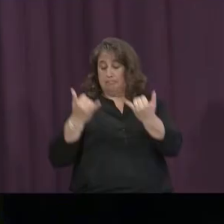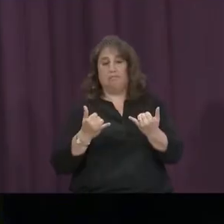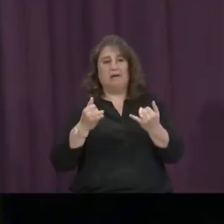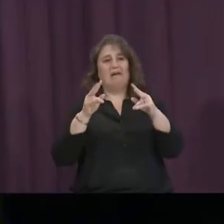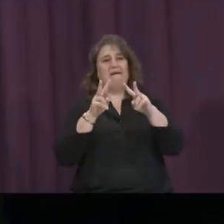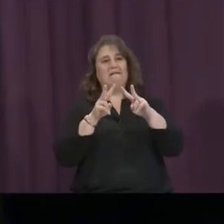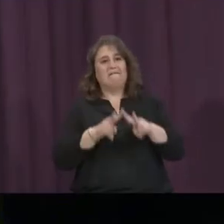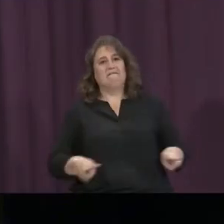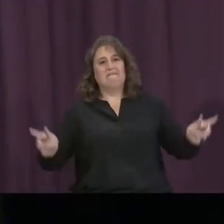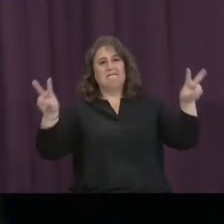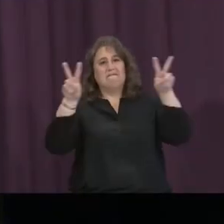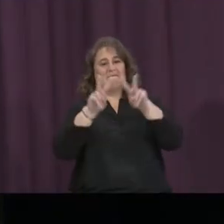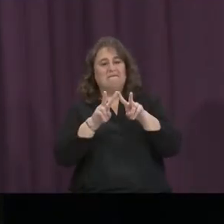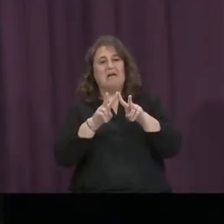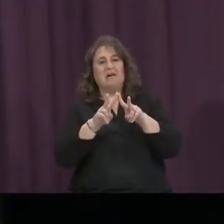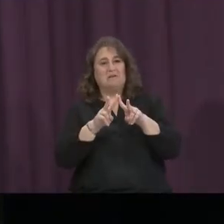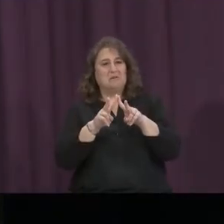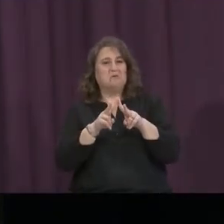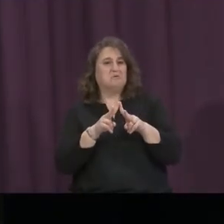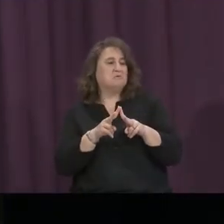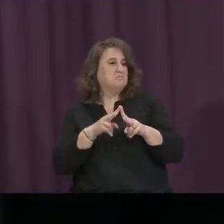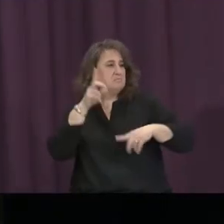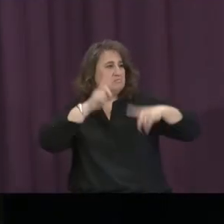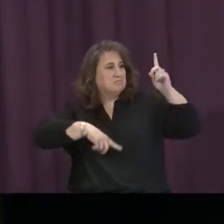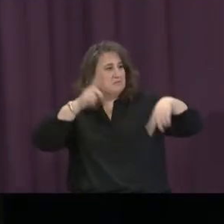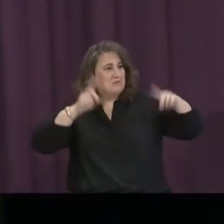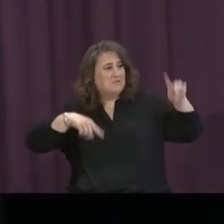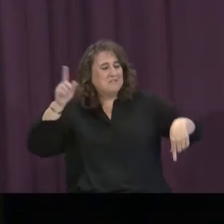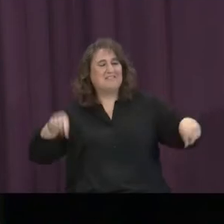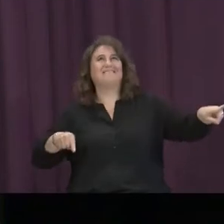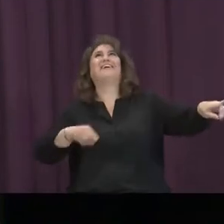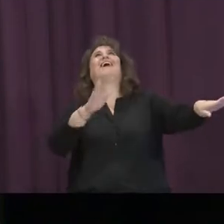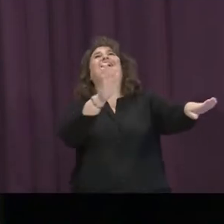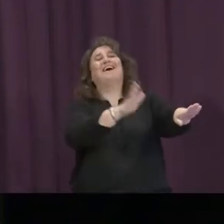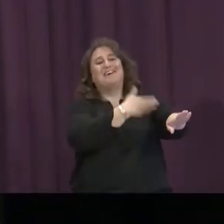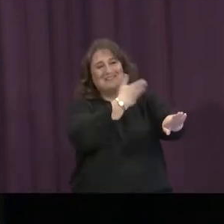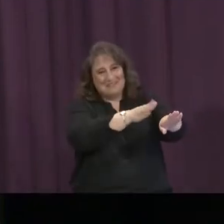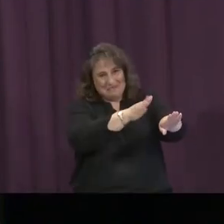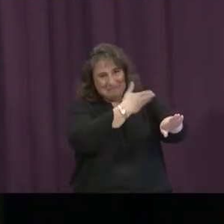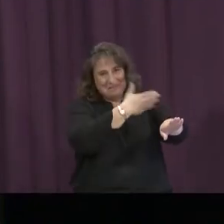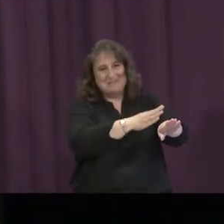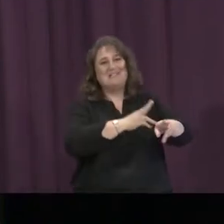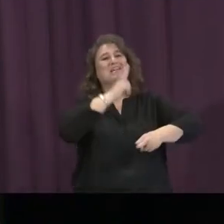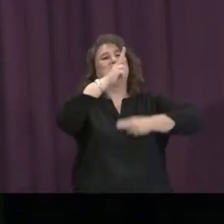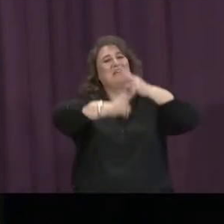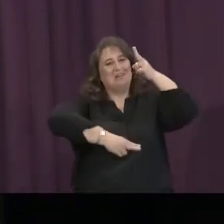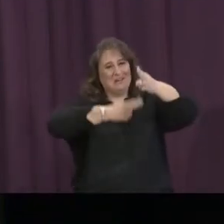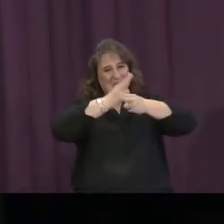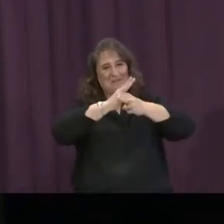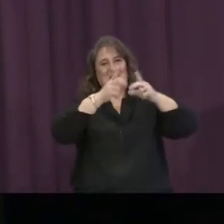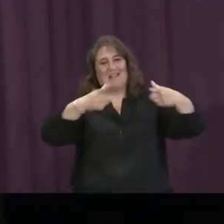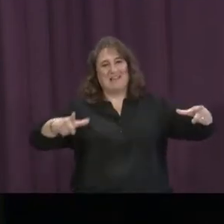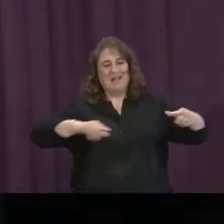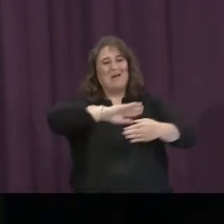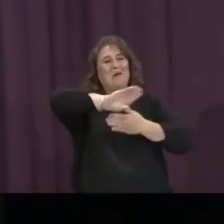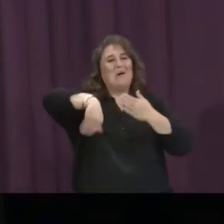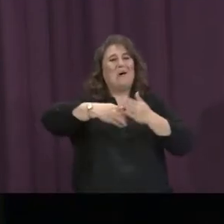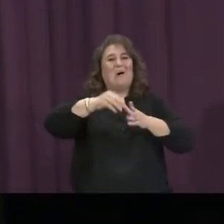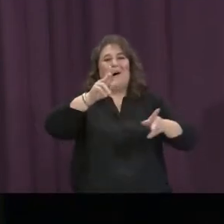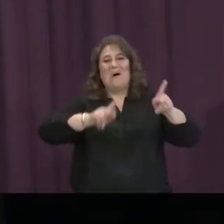You know, the music, music, music, because it's a universal language and we all love music